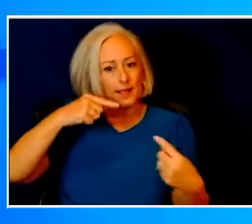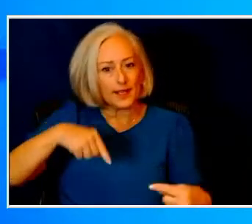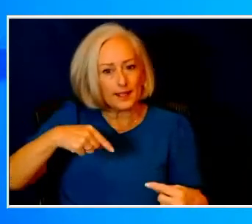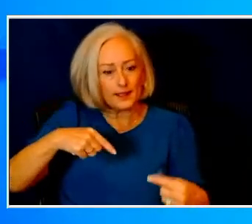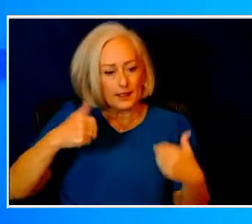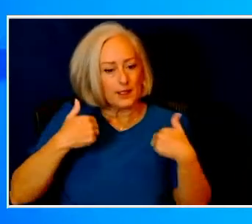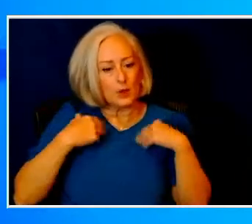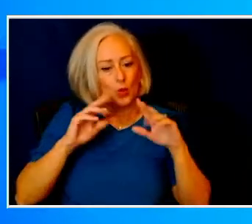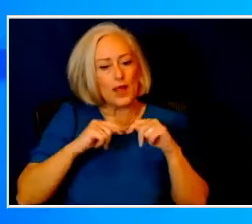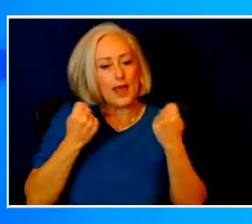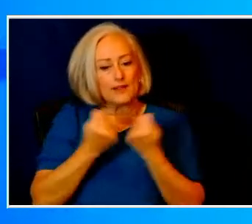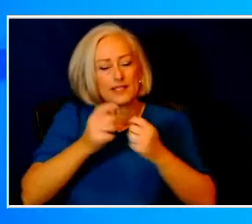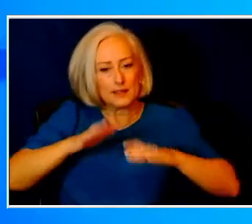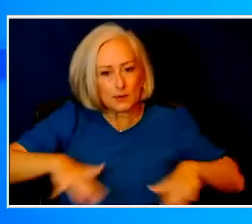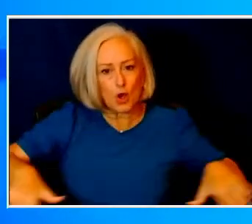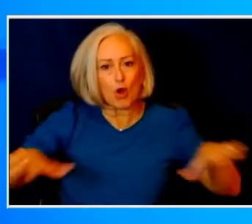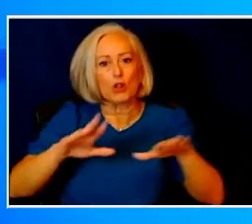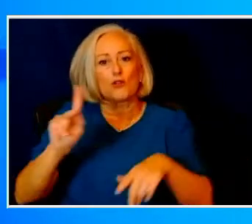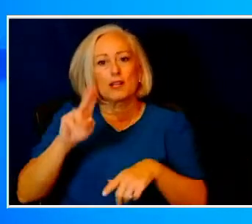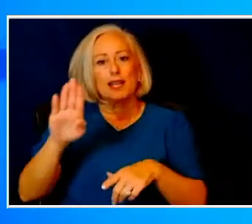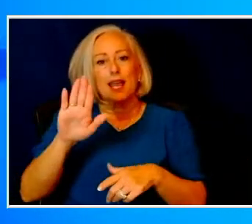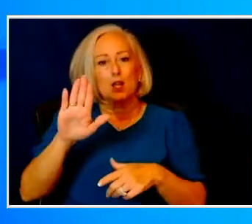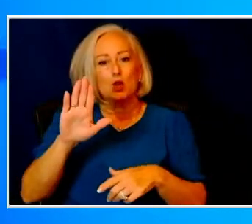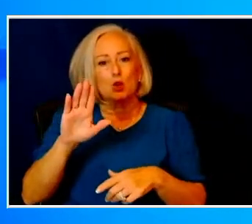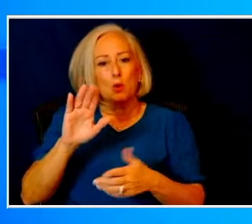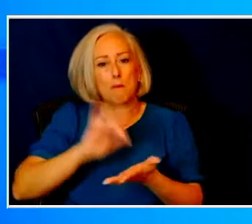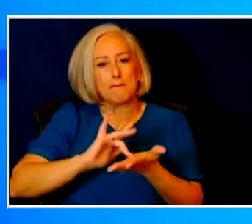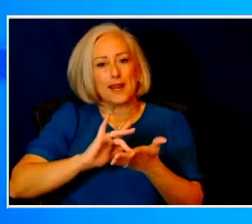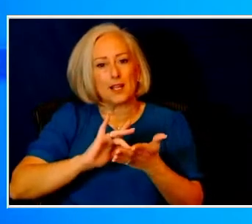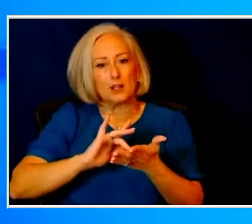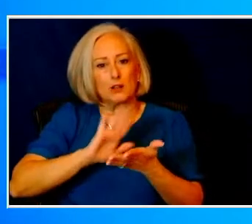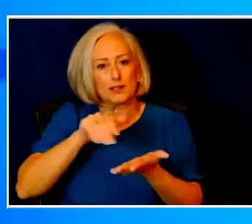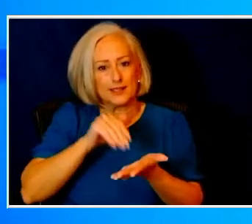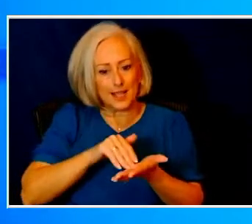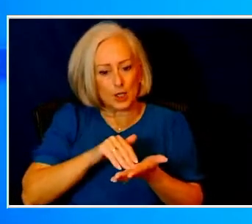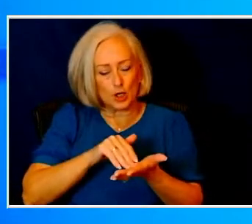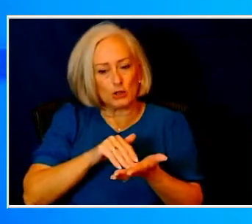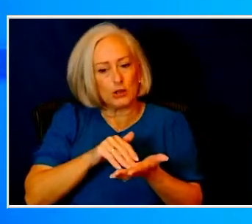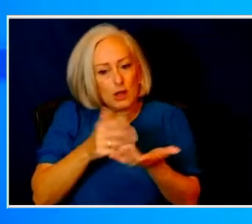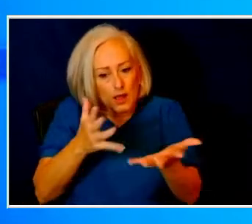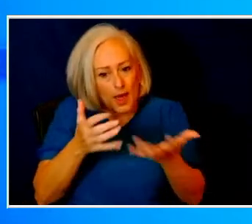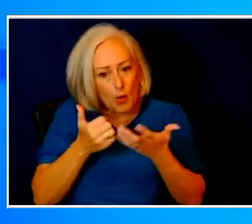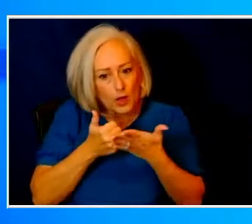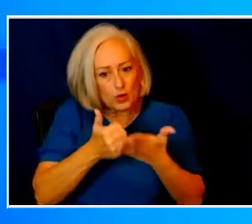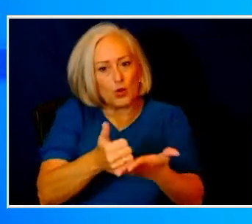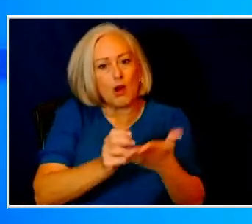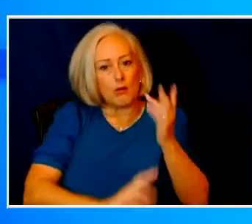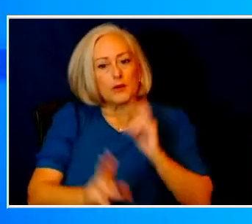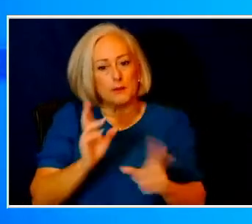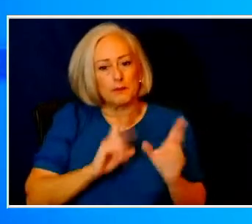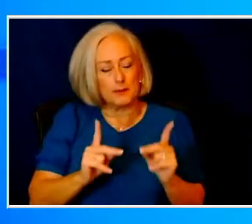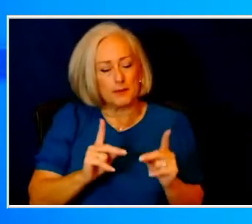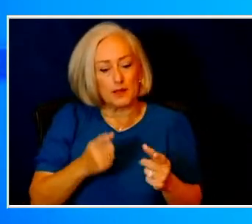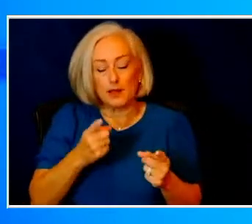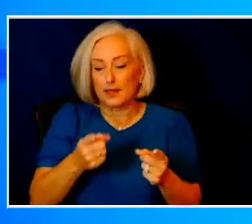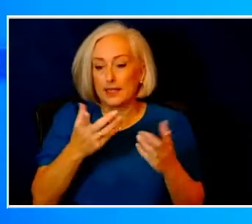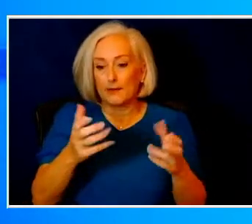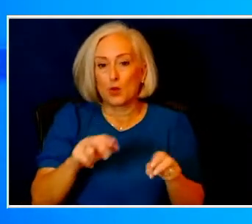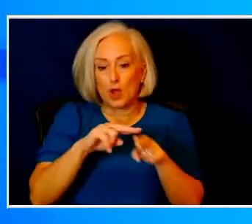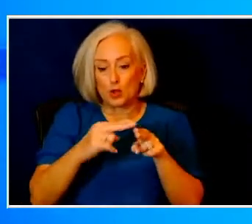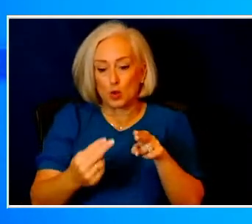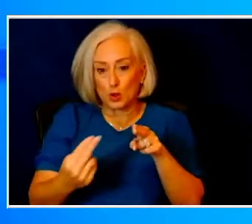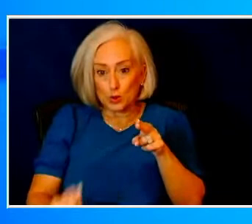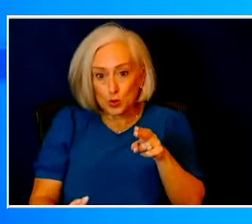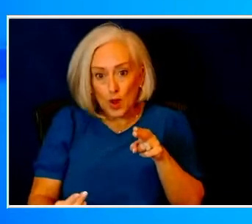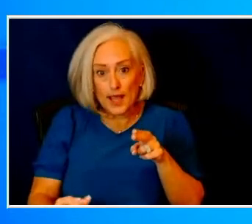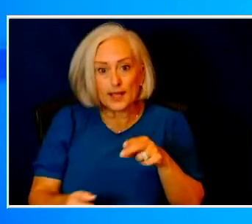the KU Medical Center that are really looking forward to helping people. If you're looking for weight loss or some of the programs, if you reach out to